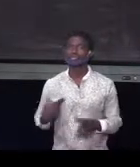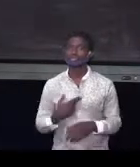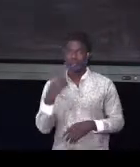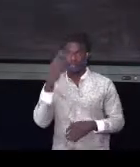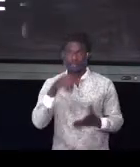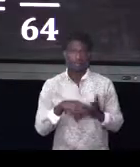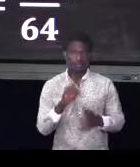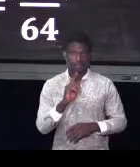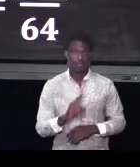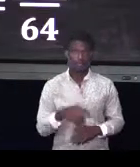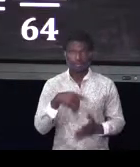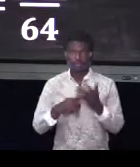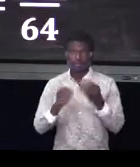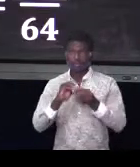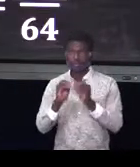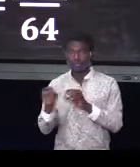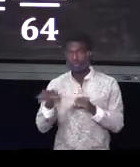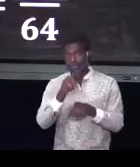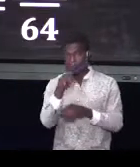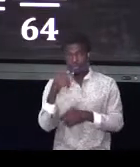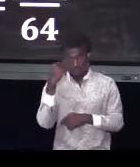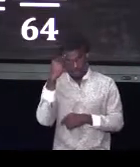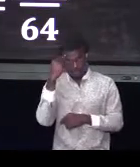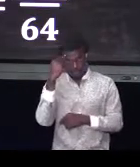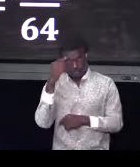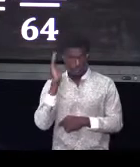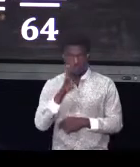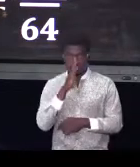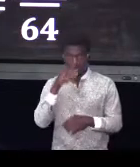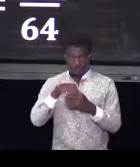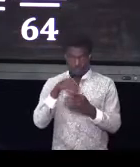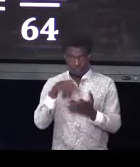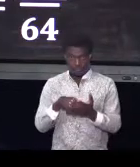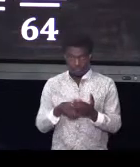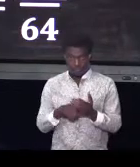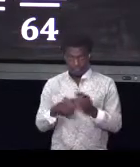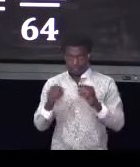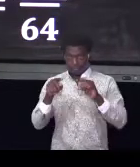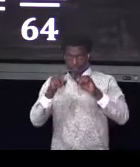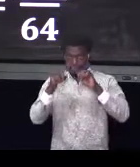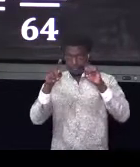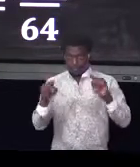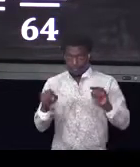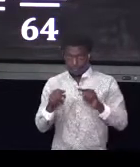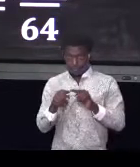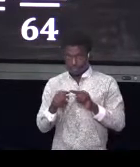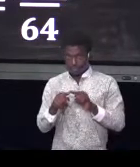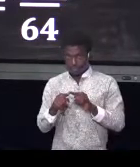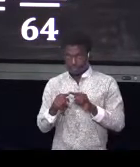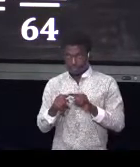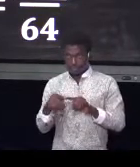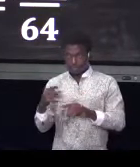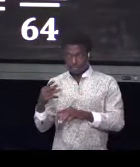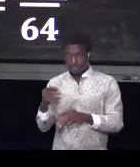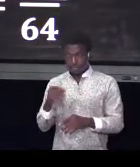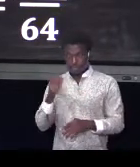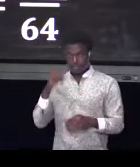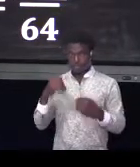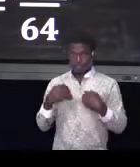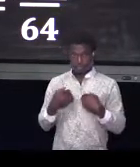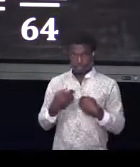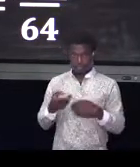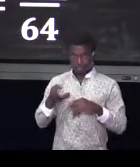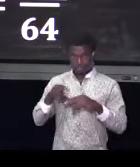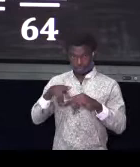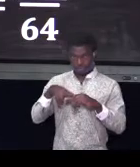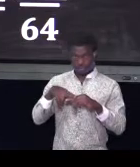So let's check out this one. What number do you think will be in this box? Something is missing. I've multiplied, I've increased